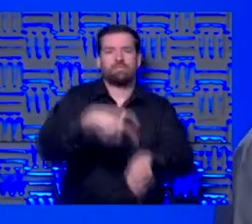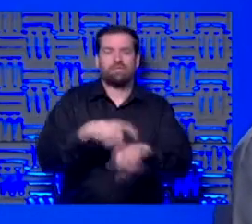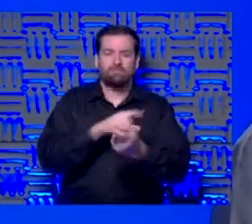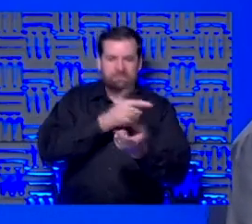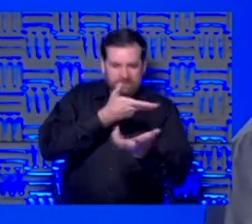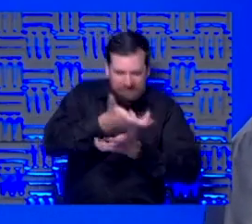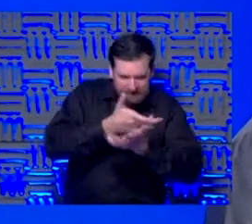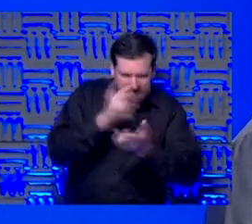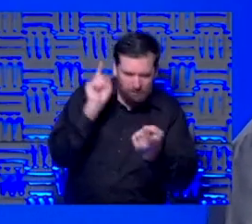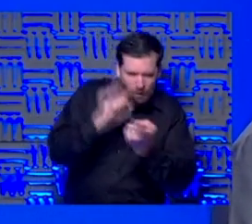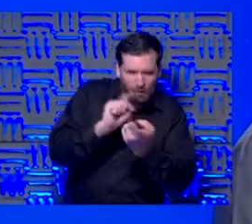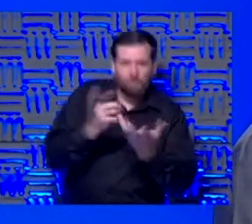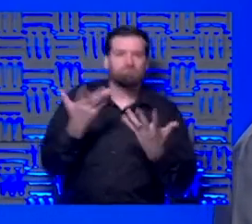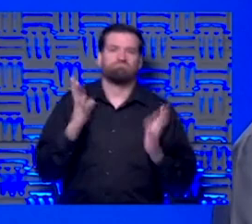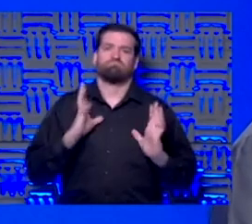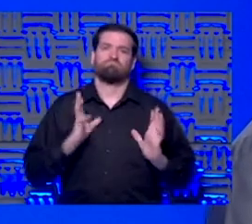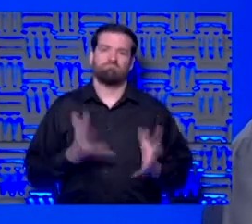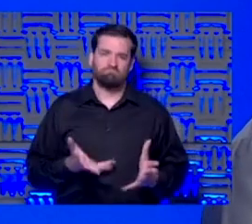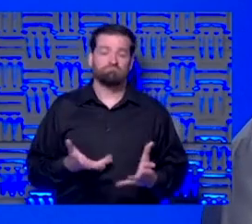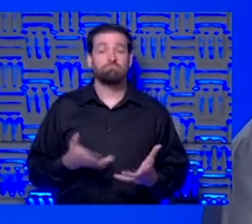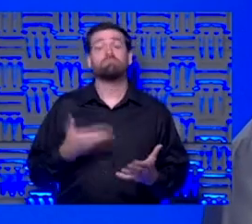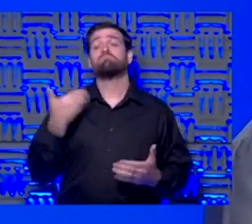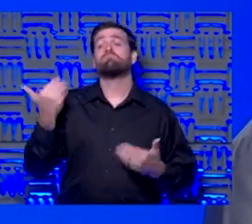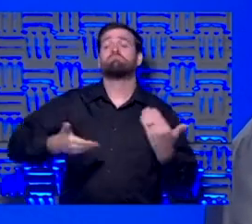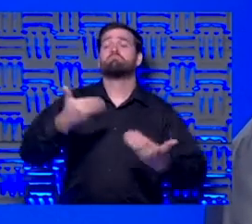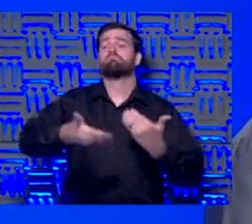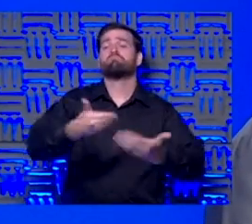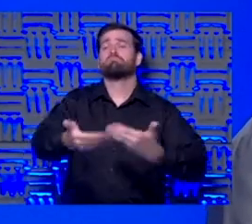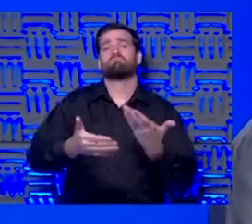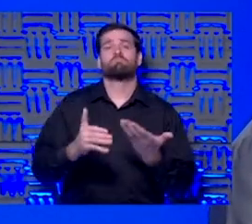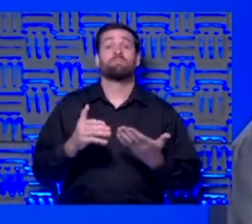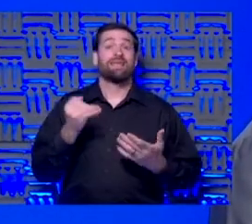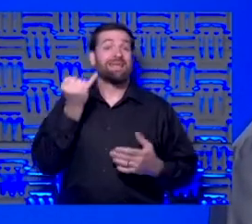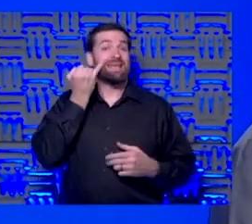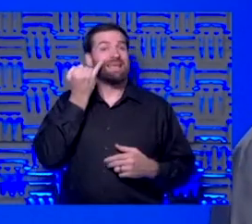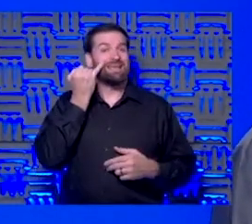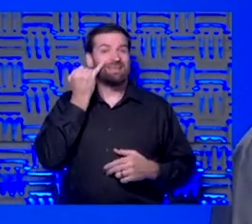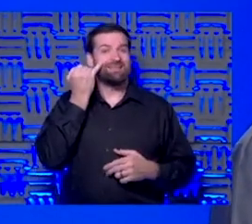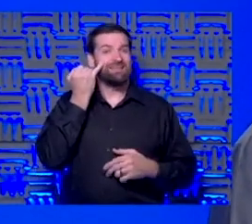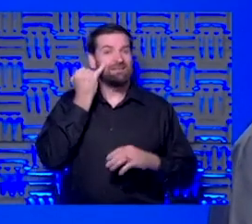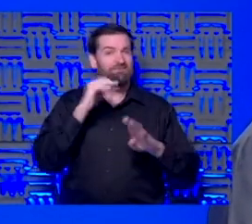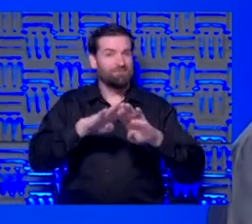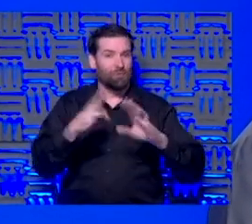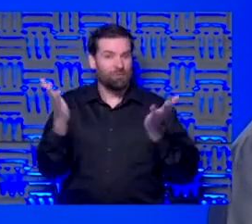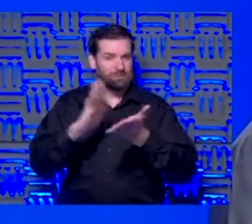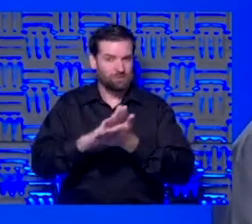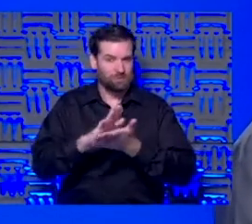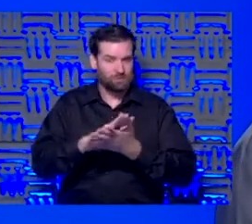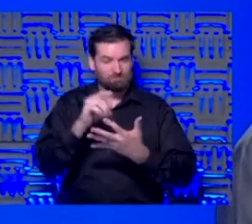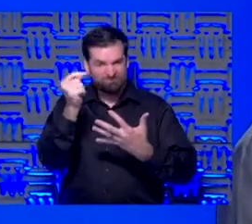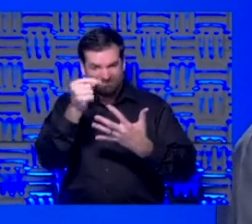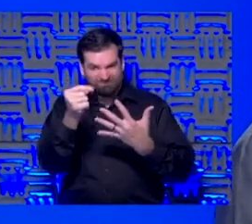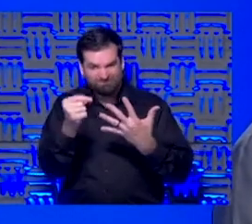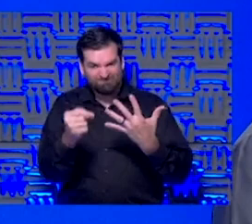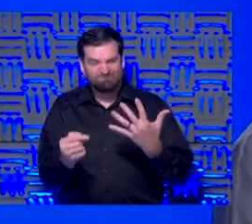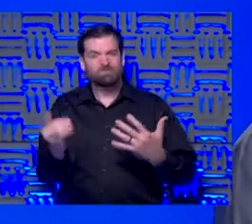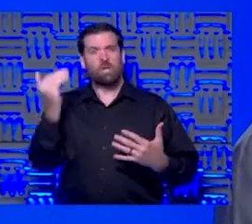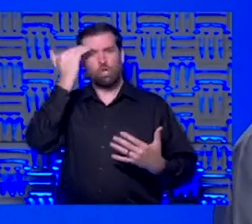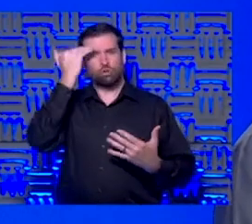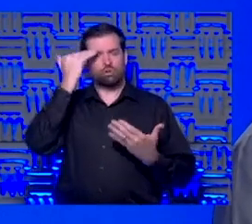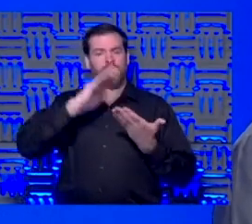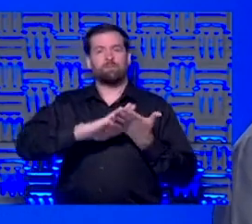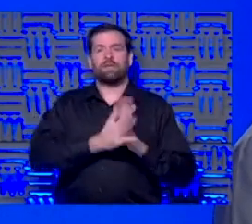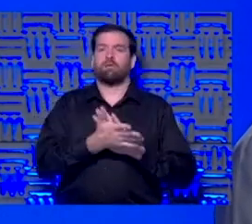Do that. As you start to do this, and if we do open schools, those things that are conscious will now